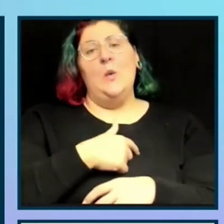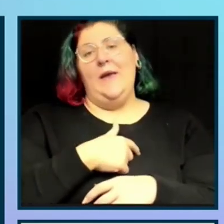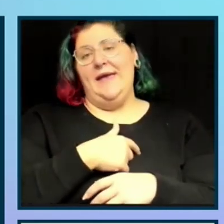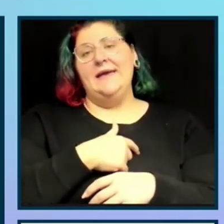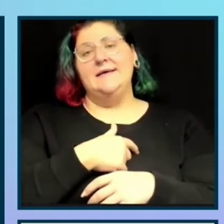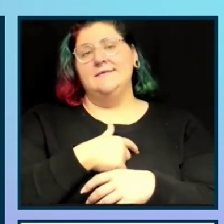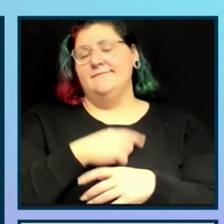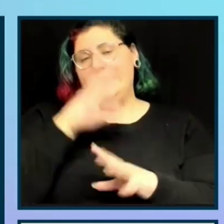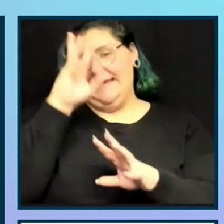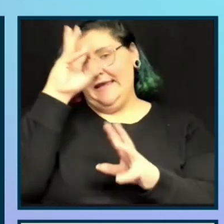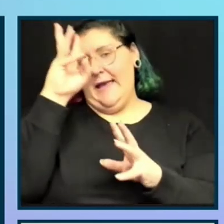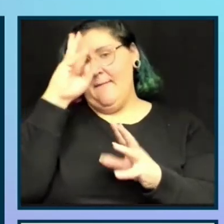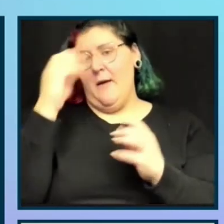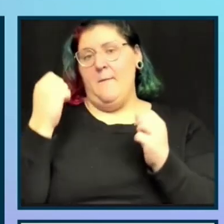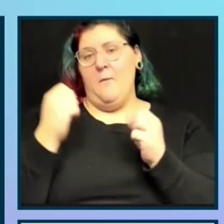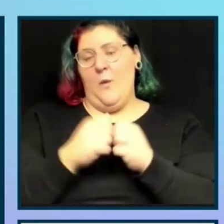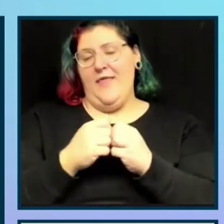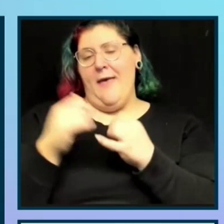decisions regarding triggers.